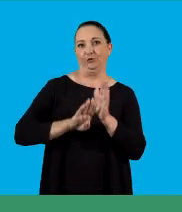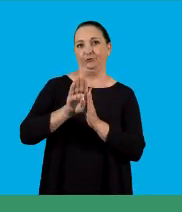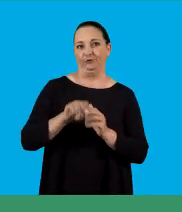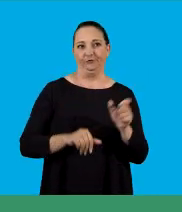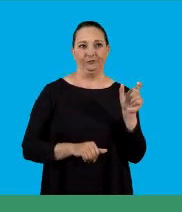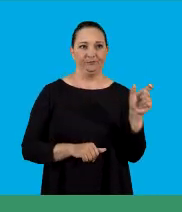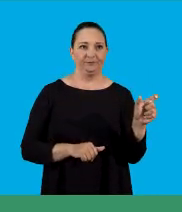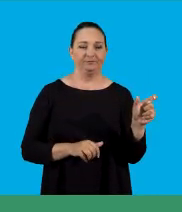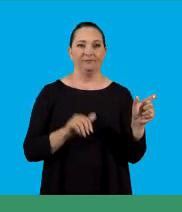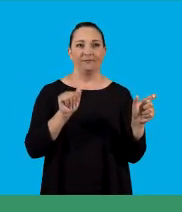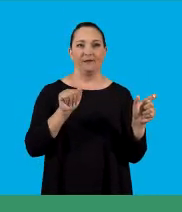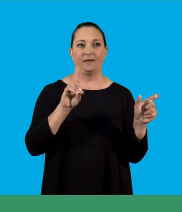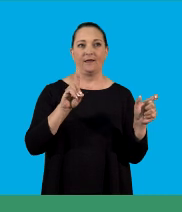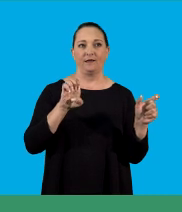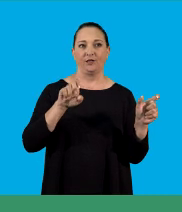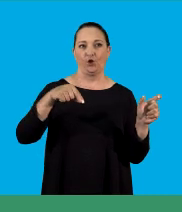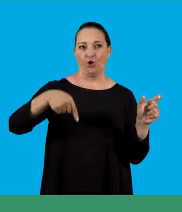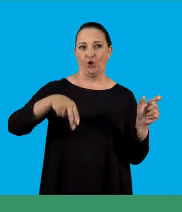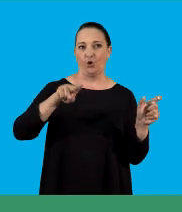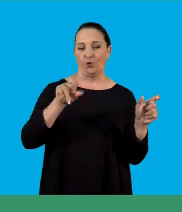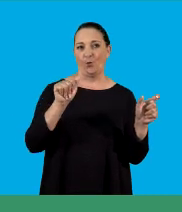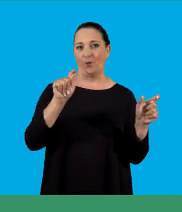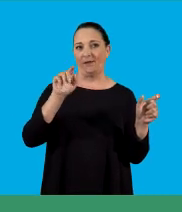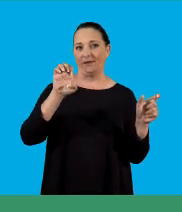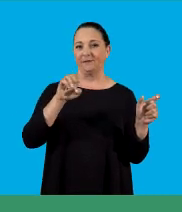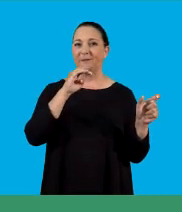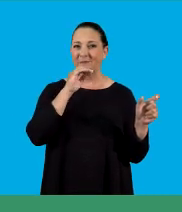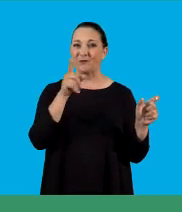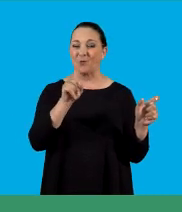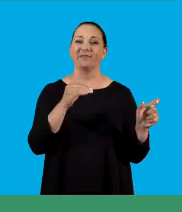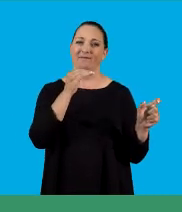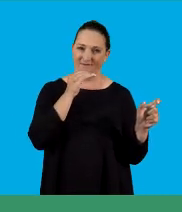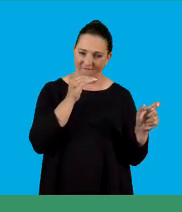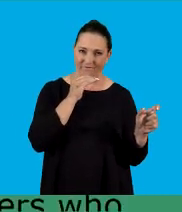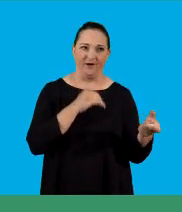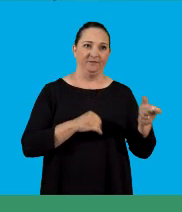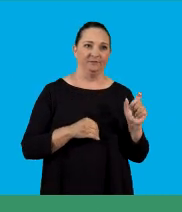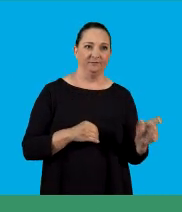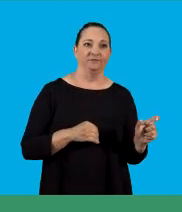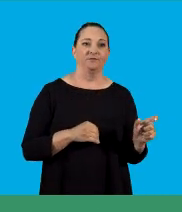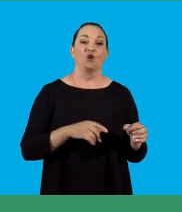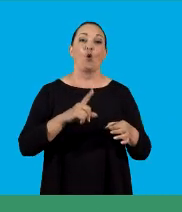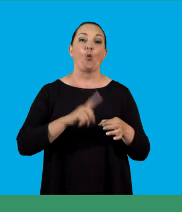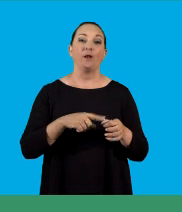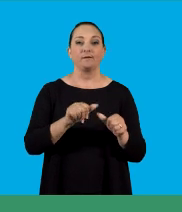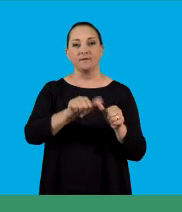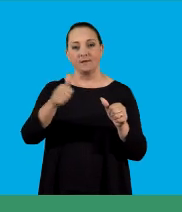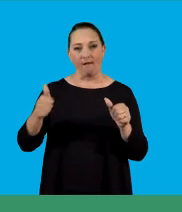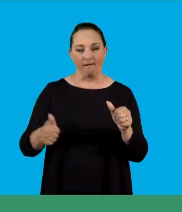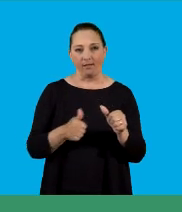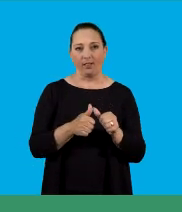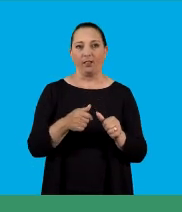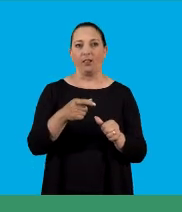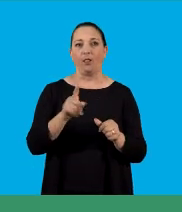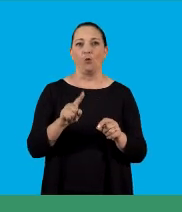better. And then we'll also look into the term adequate, which refers to enough. And then we'll also have the term quality